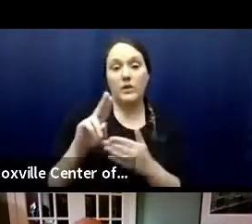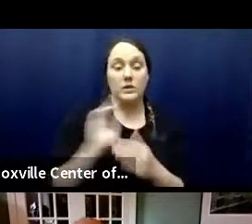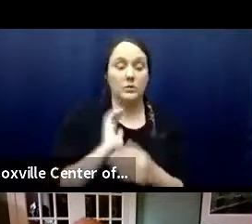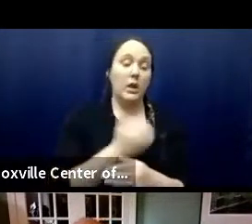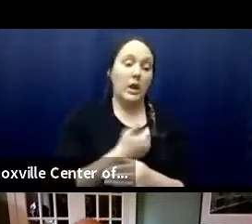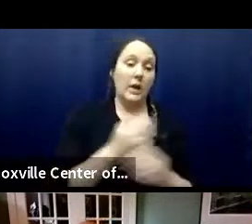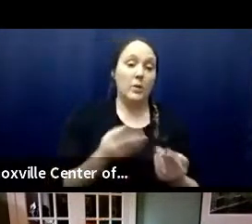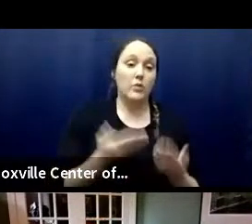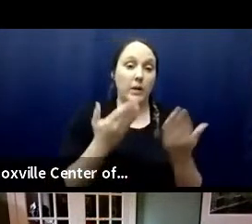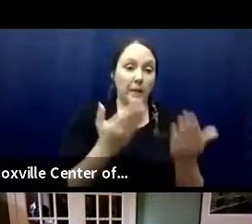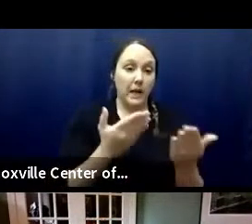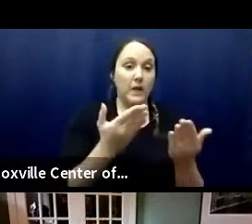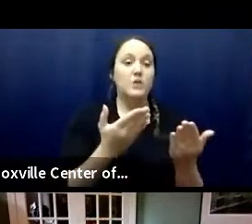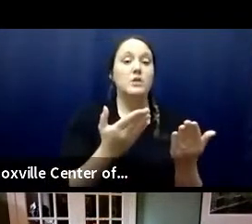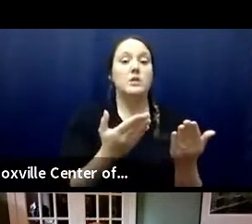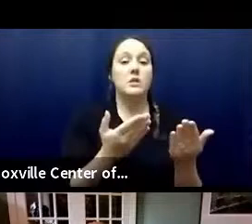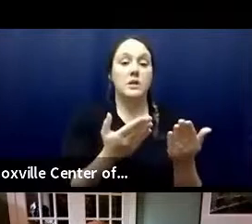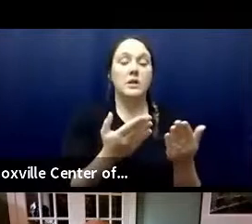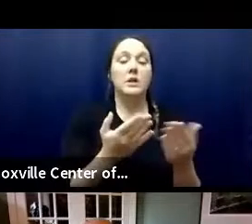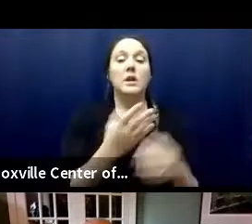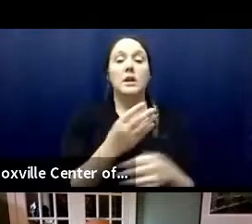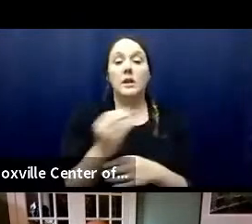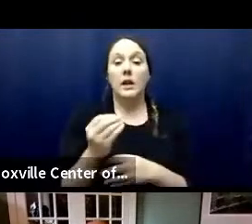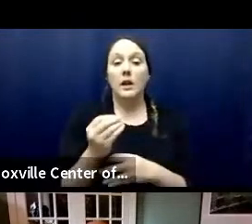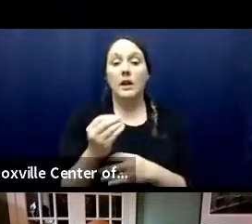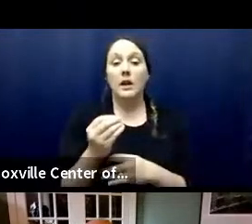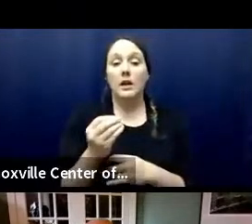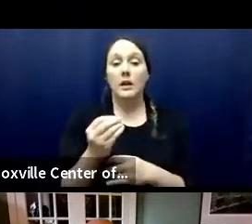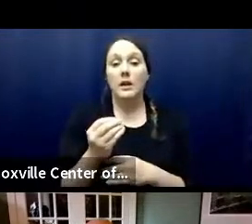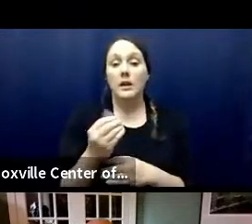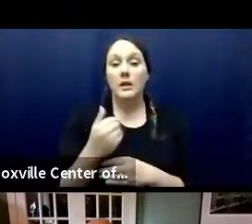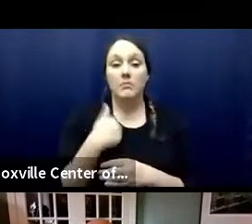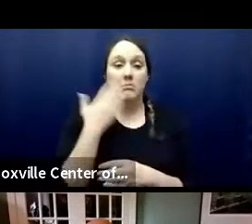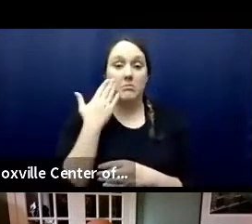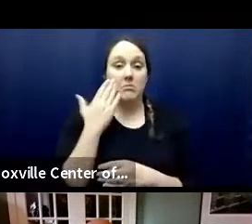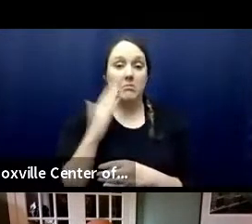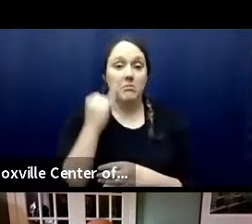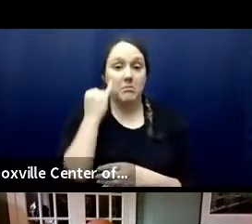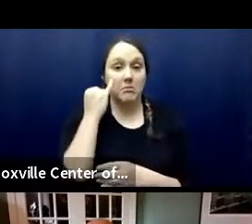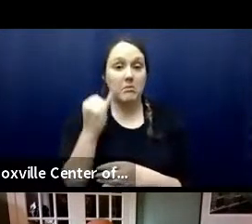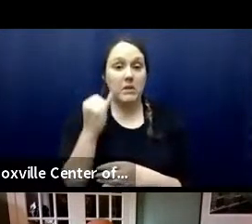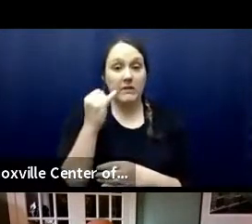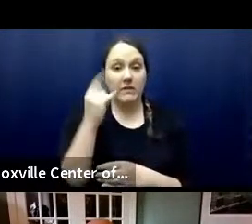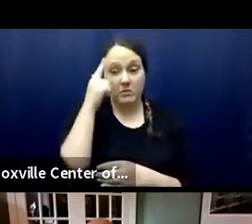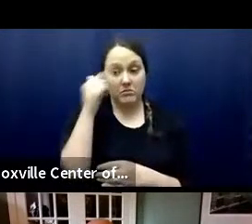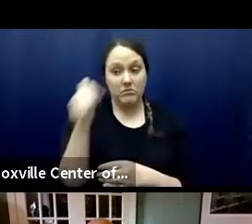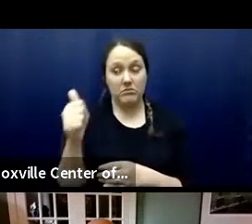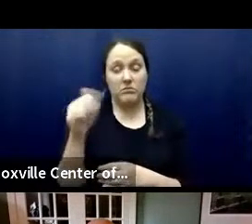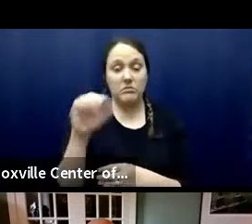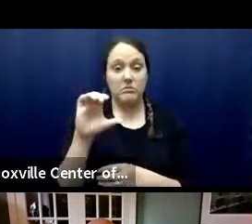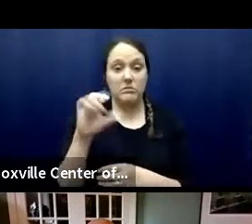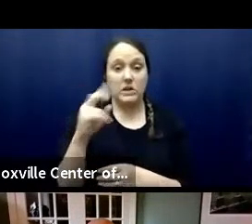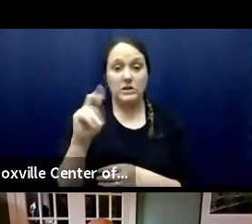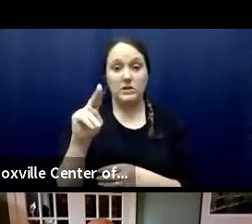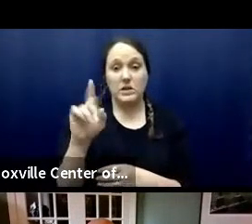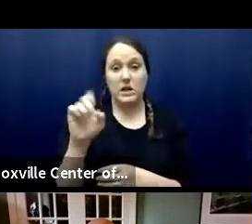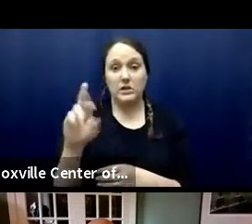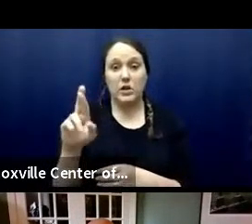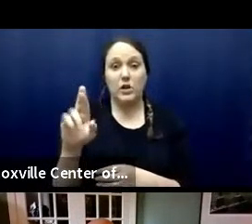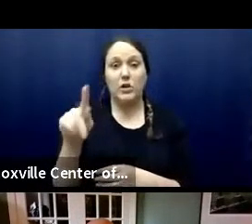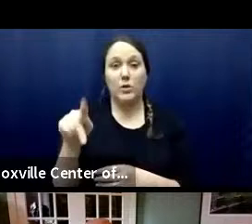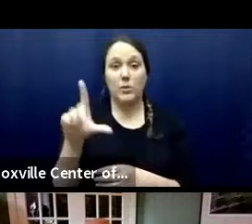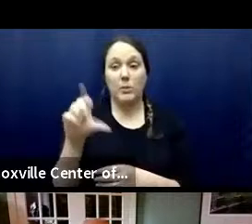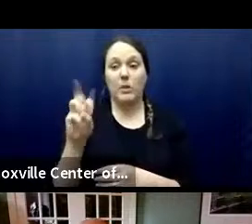of the Board of Health. And I don't know if it would be up to Chancellor Plowman and the university